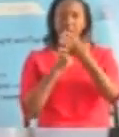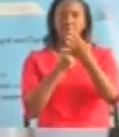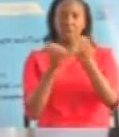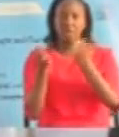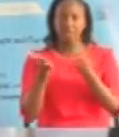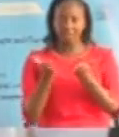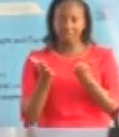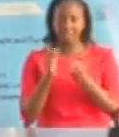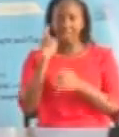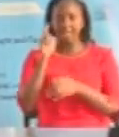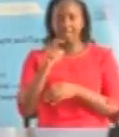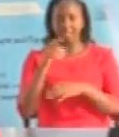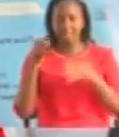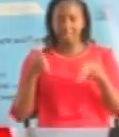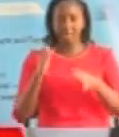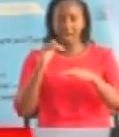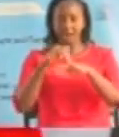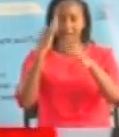the university.